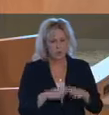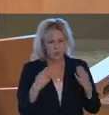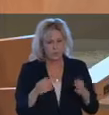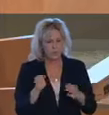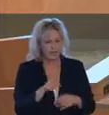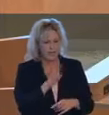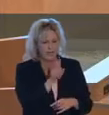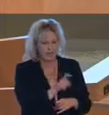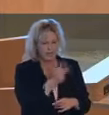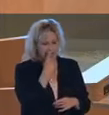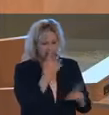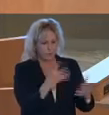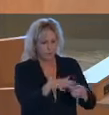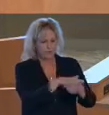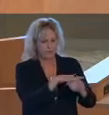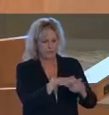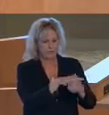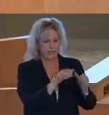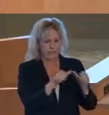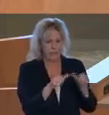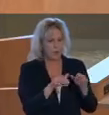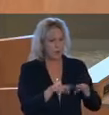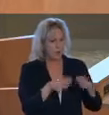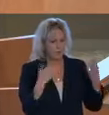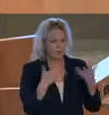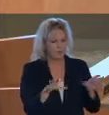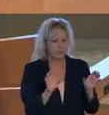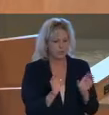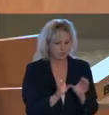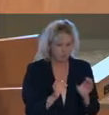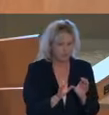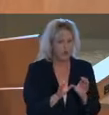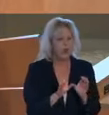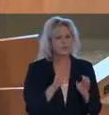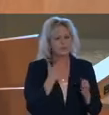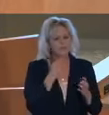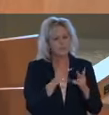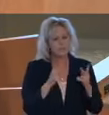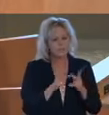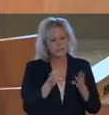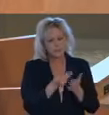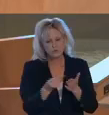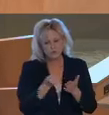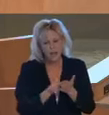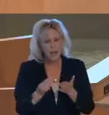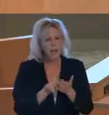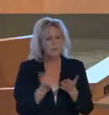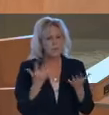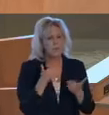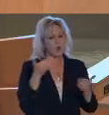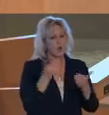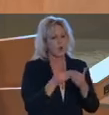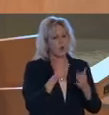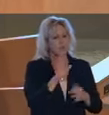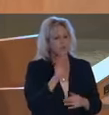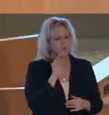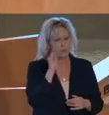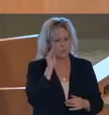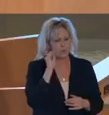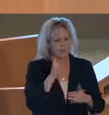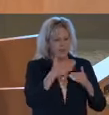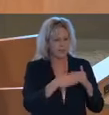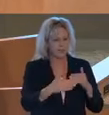going to be able to see it geographically on a map that they have been certified. They're a great place to go shop and what's close to you. So that's coming